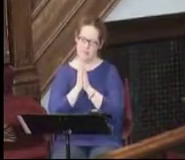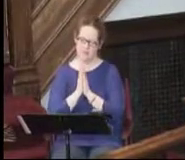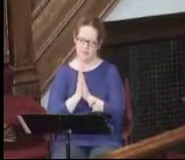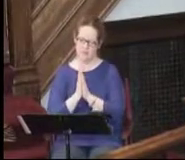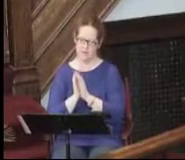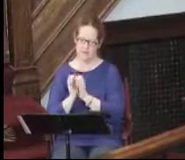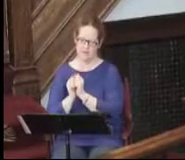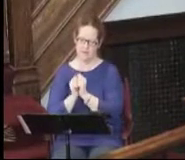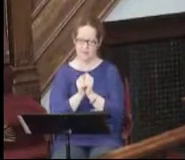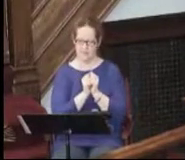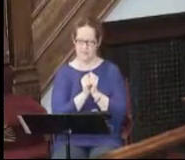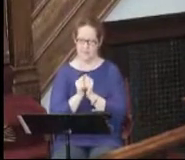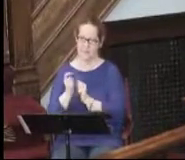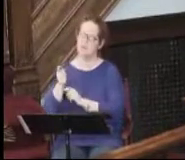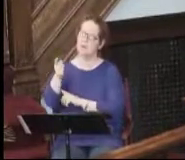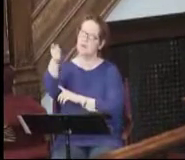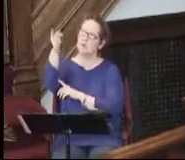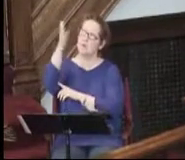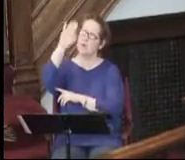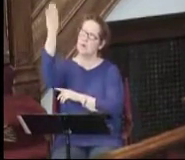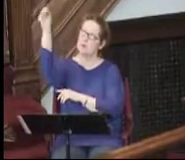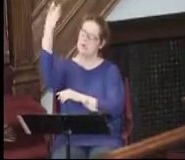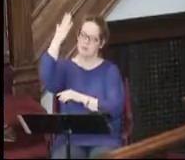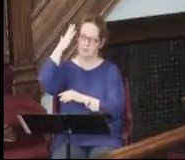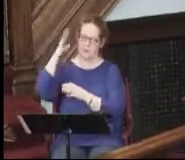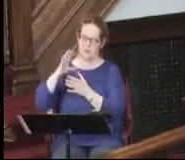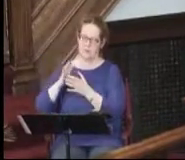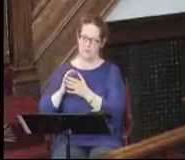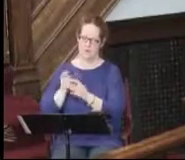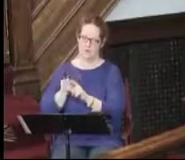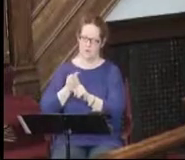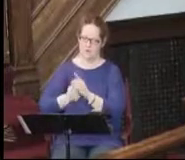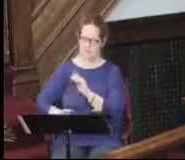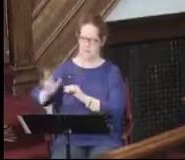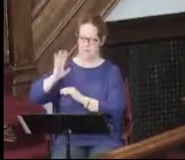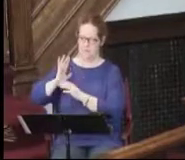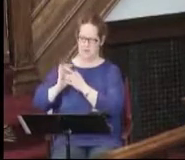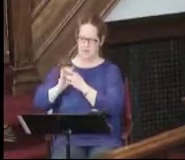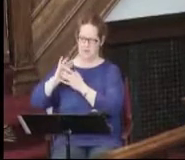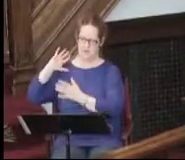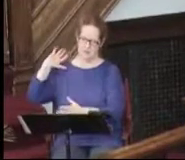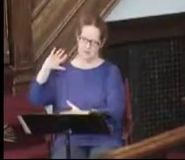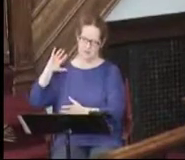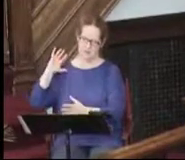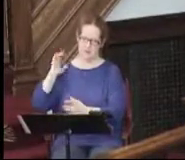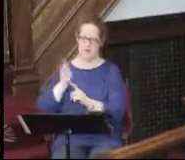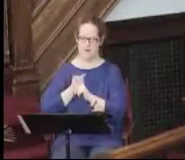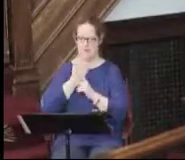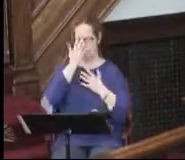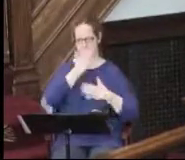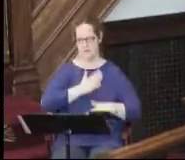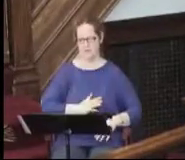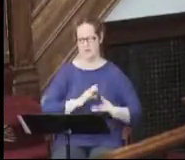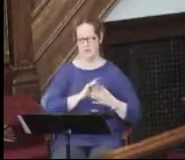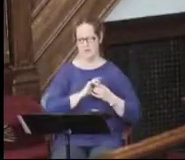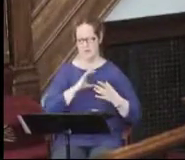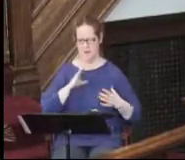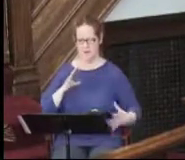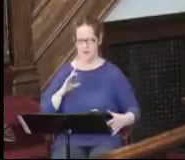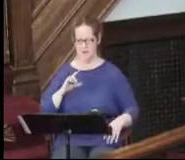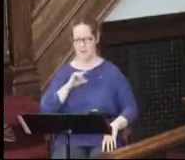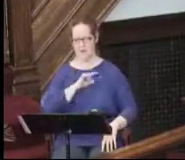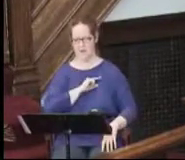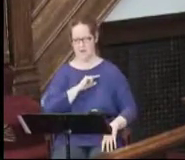together, we pray. God, your grace liberates us from the past, frees us